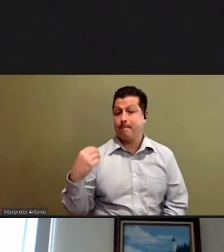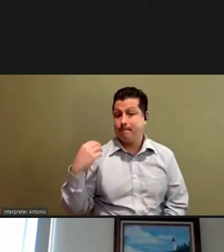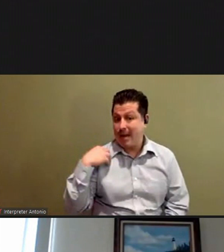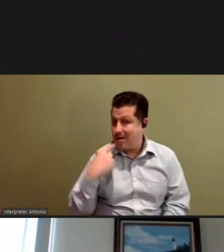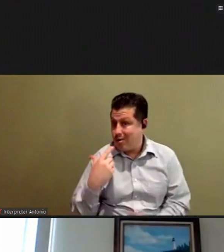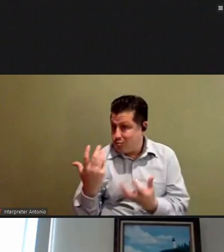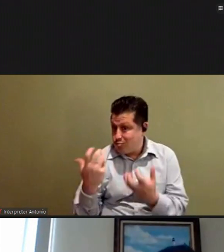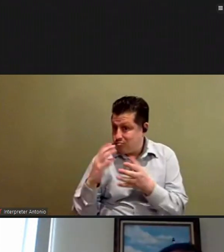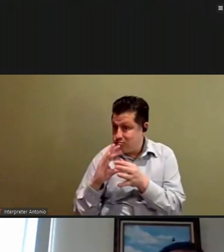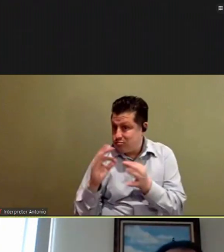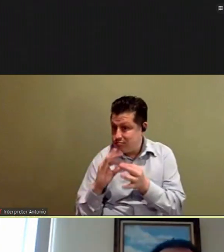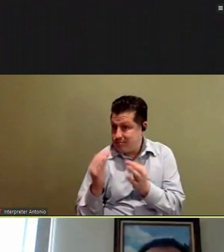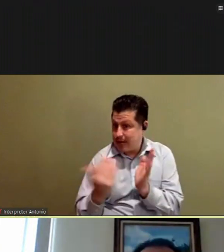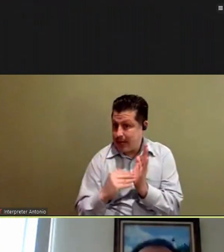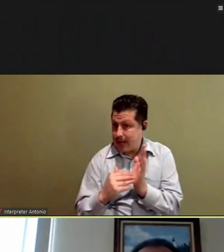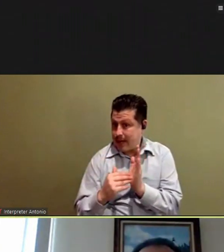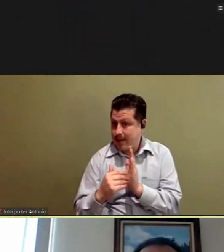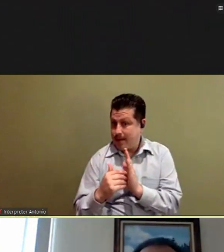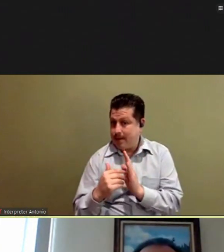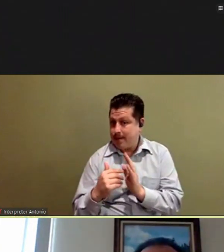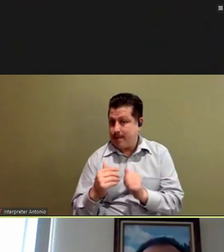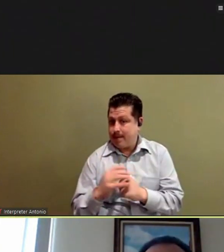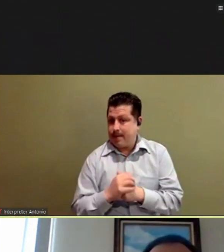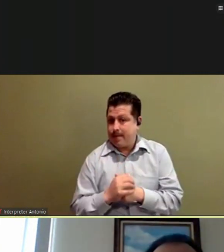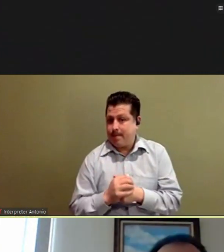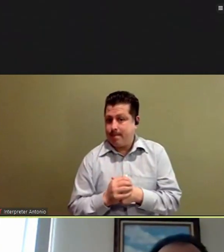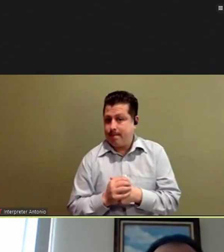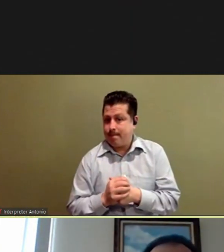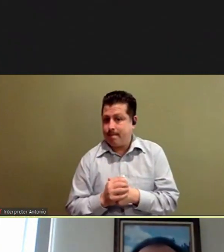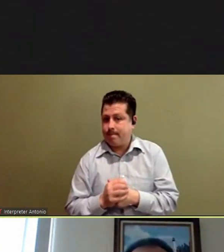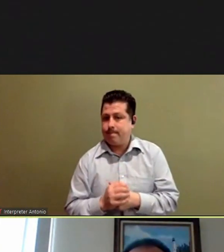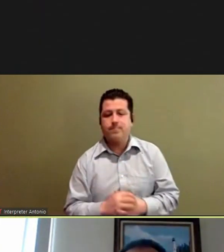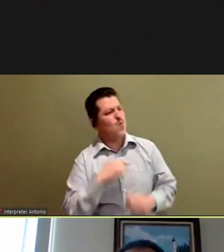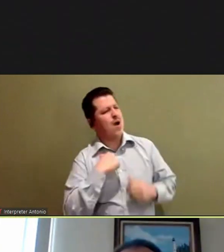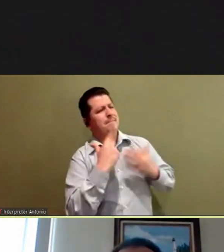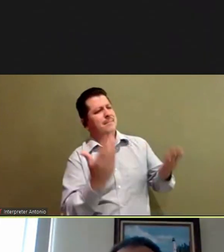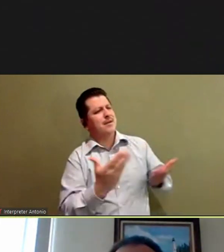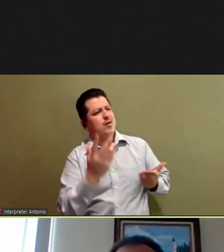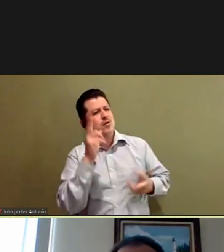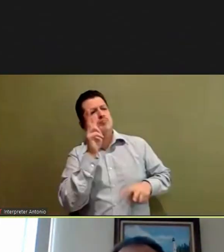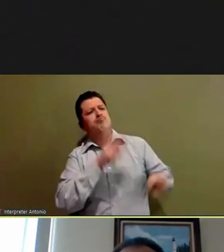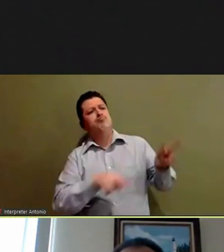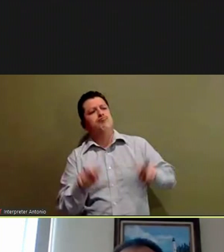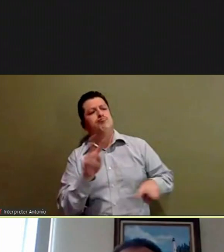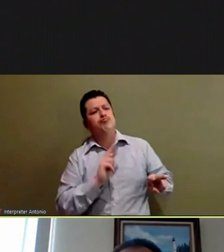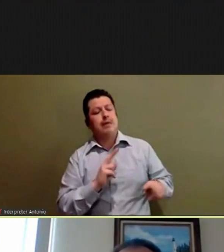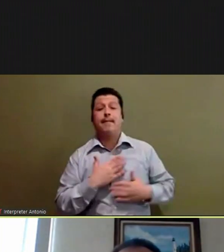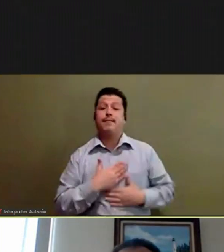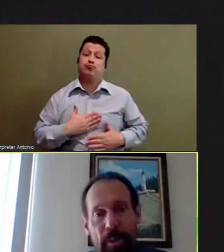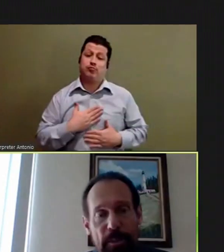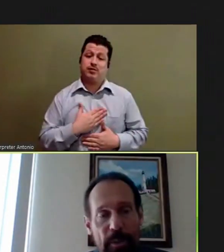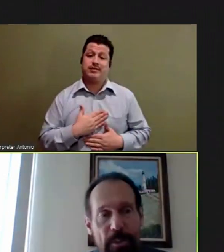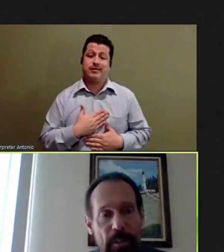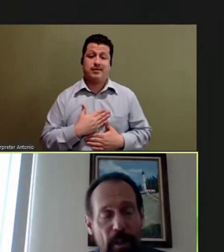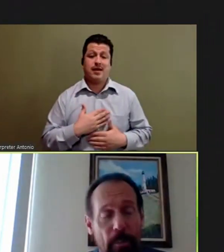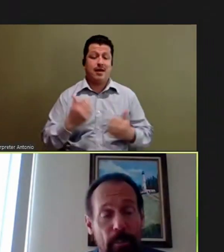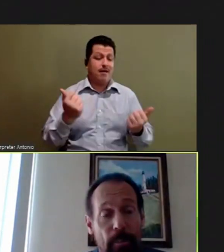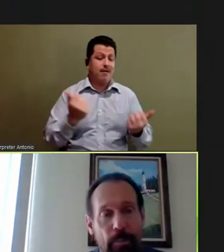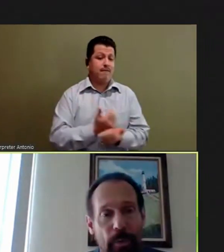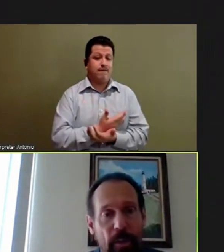remarks? Well, you know, I was just here as an observer. I really appreciate all the